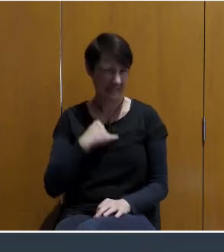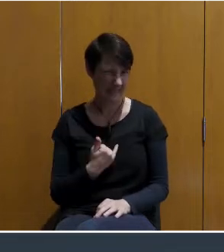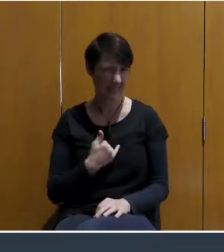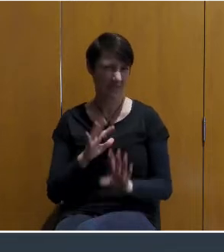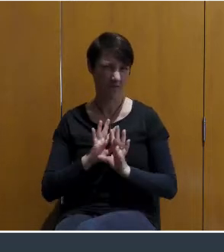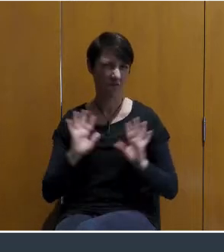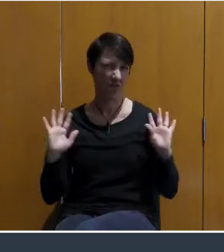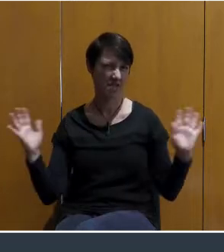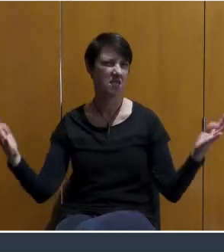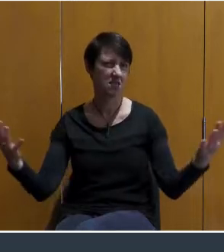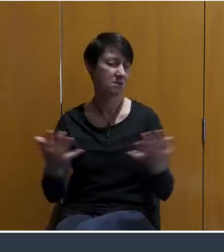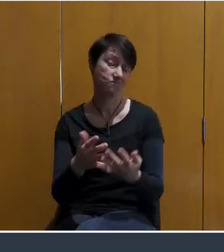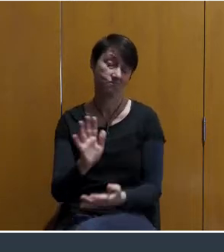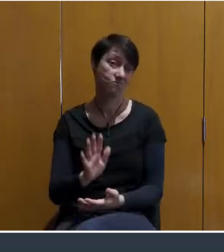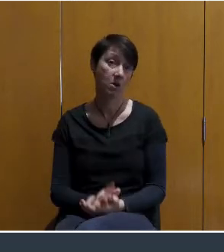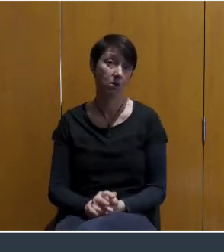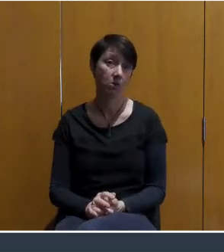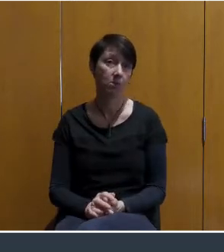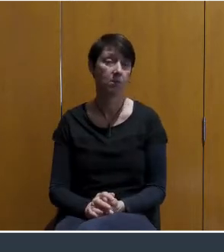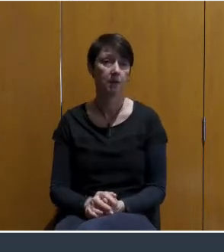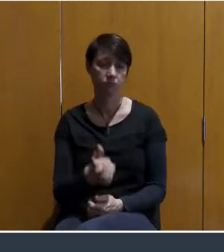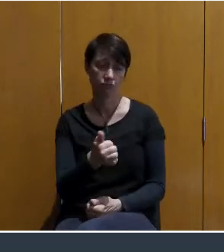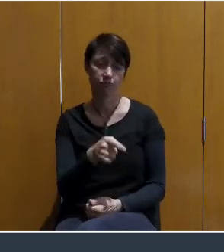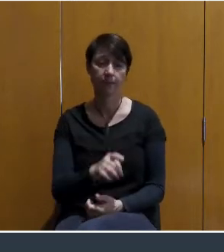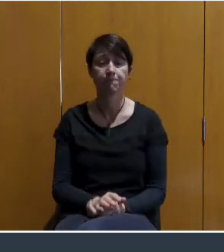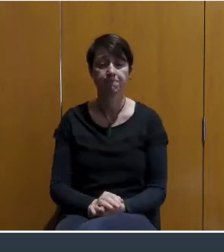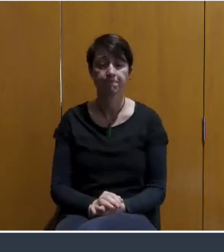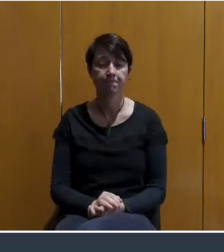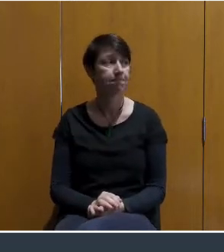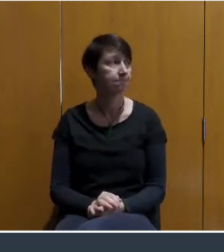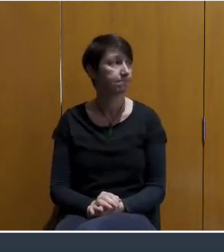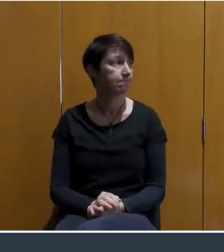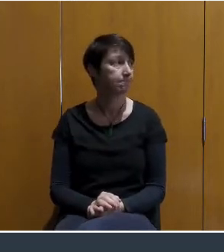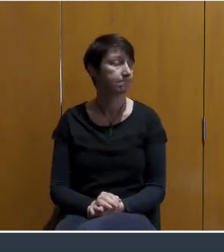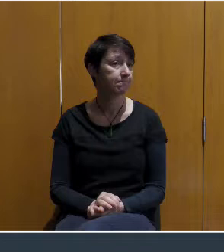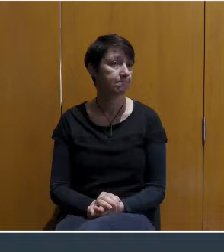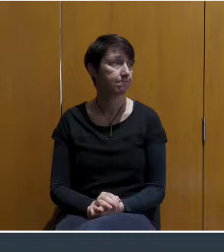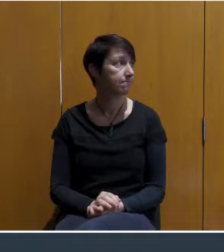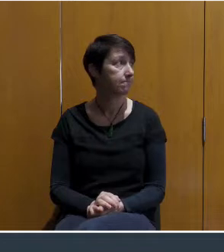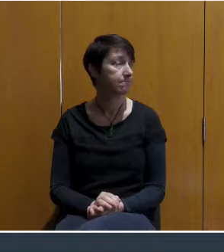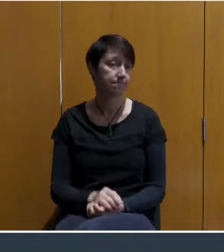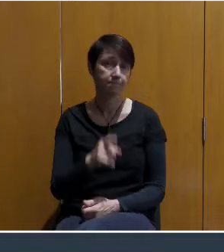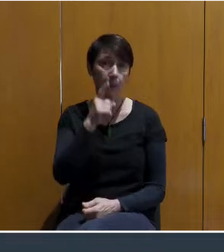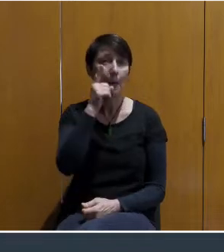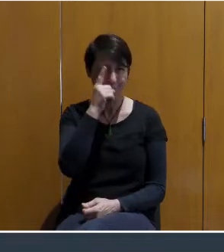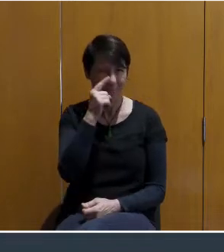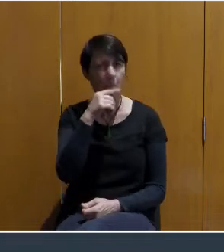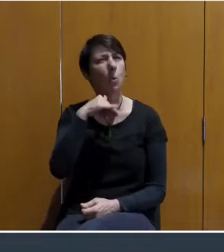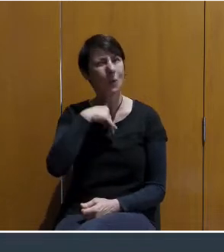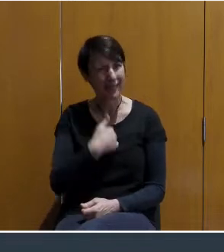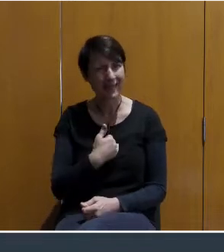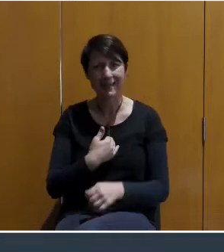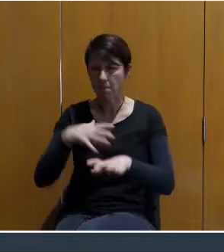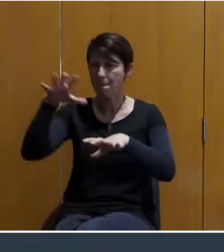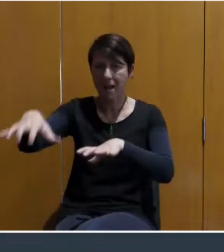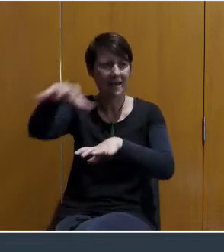I think it would be nice to have something there. You know, people need places to go with their dogs. We've got plenty of dogs